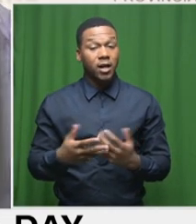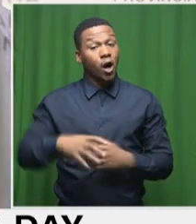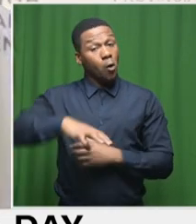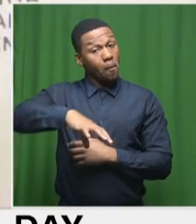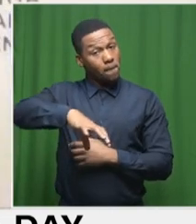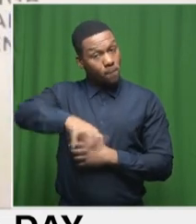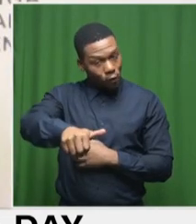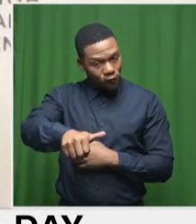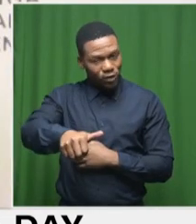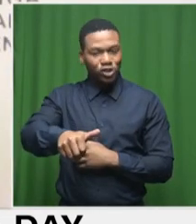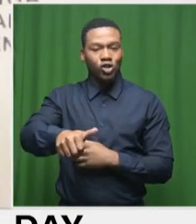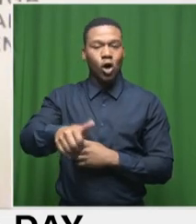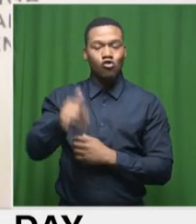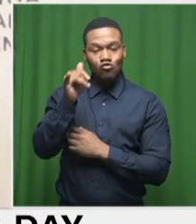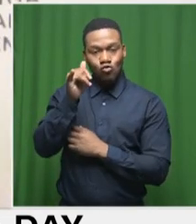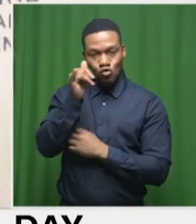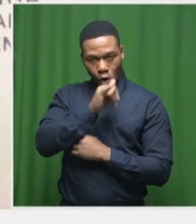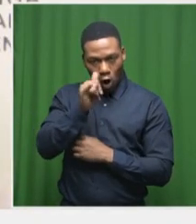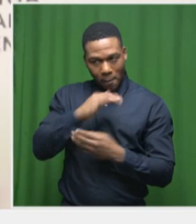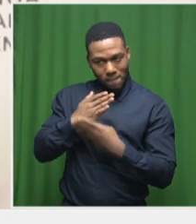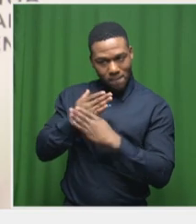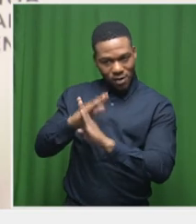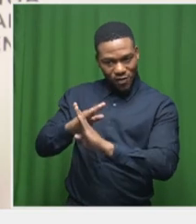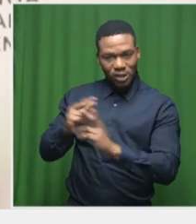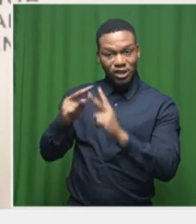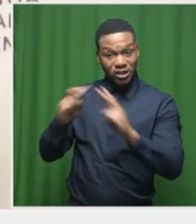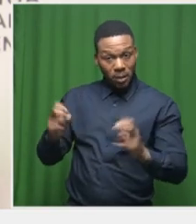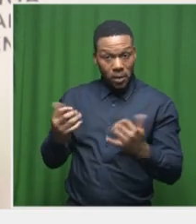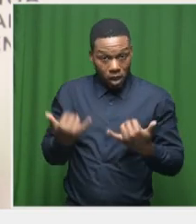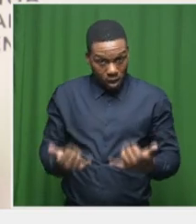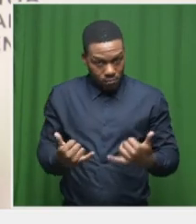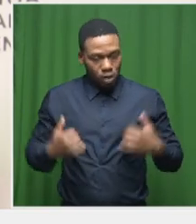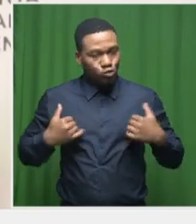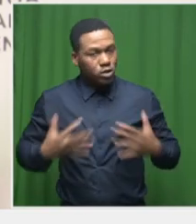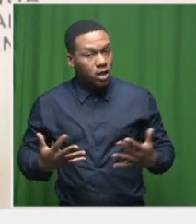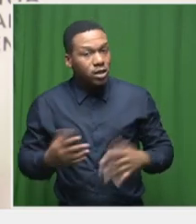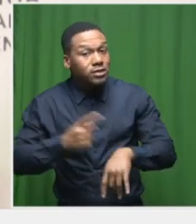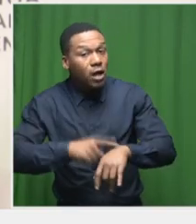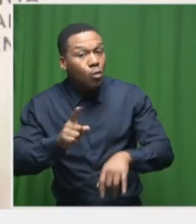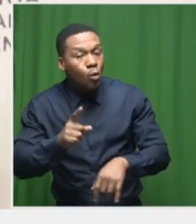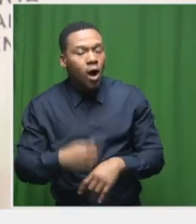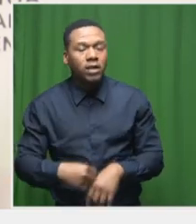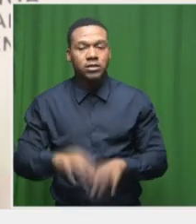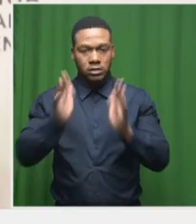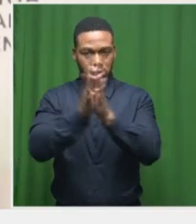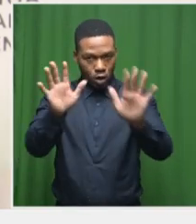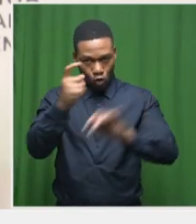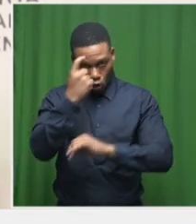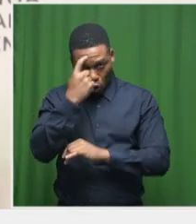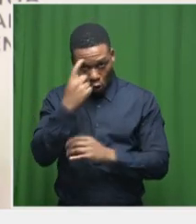Provincial Crime Prevention Summit is expected to get underway at around 10 o'clock here in White River. And right now we've got